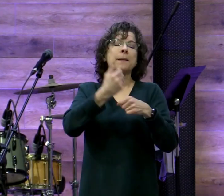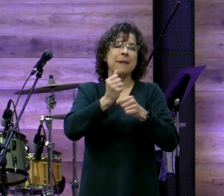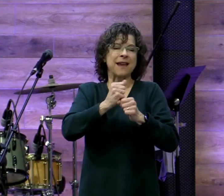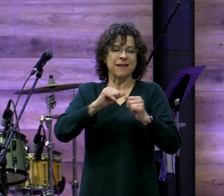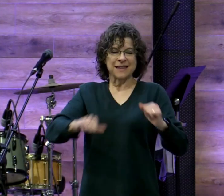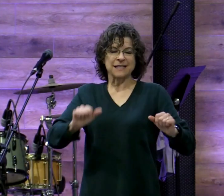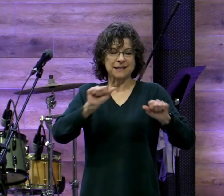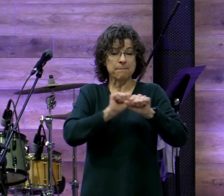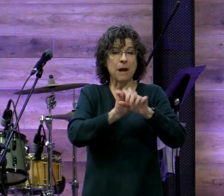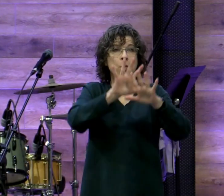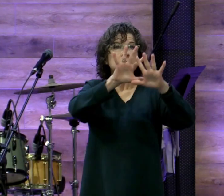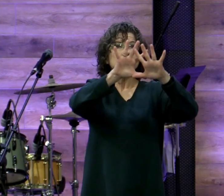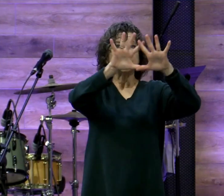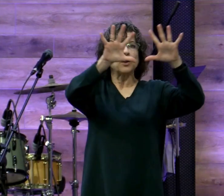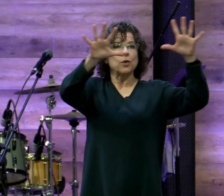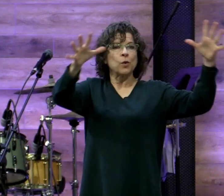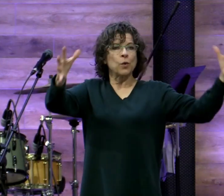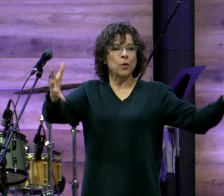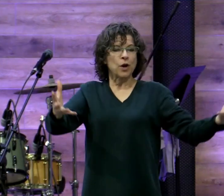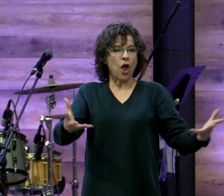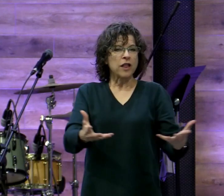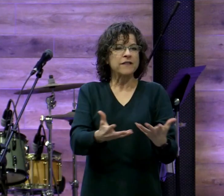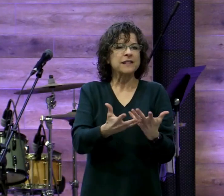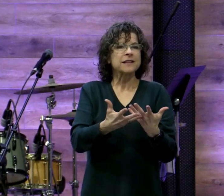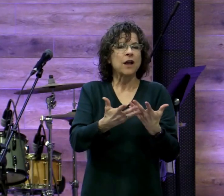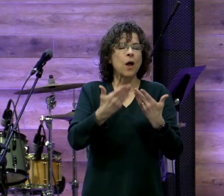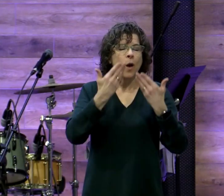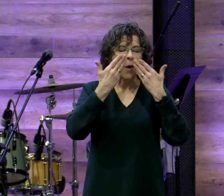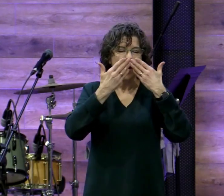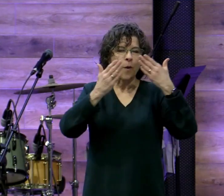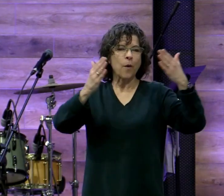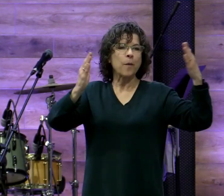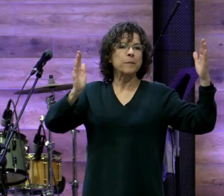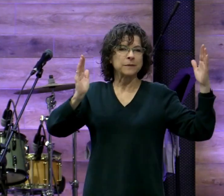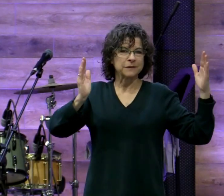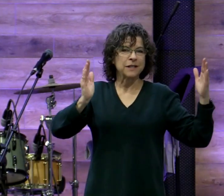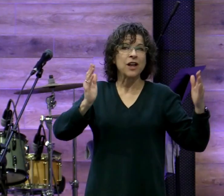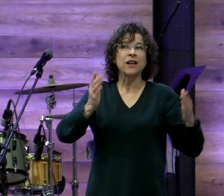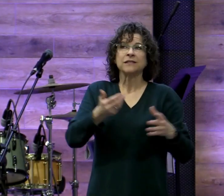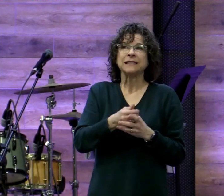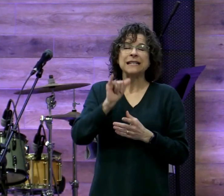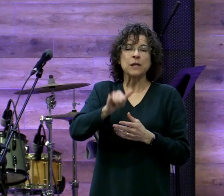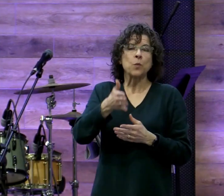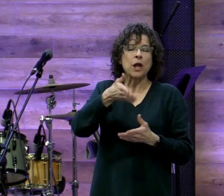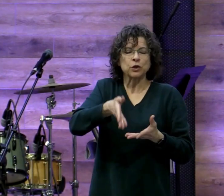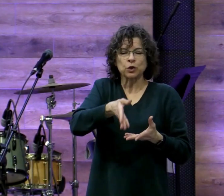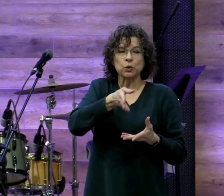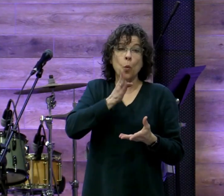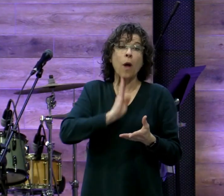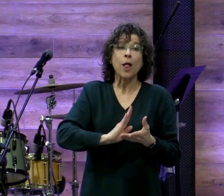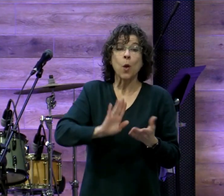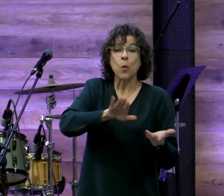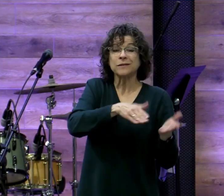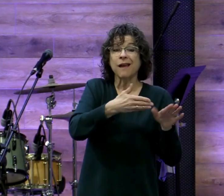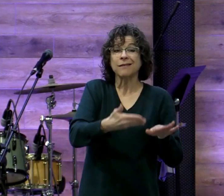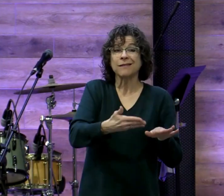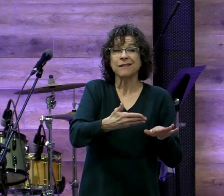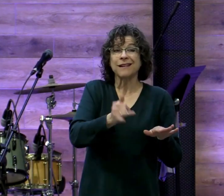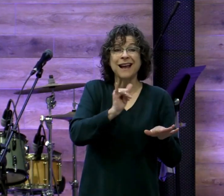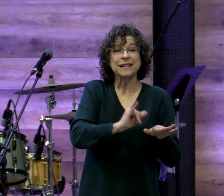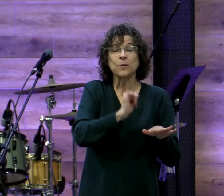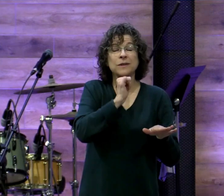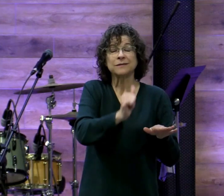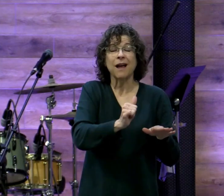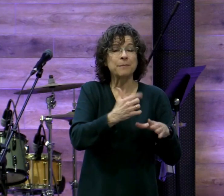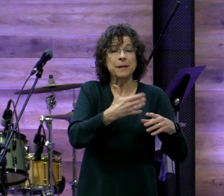all peoples, the veil that is spread over all nations. He will swallow up death forever, and the Lord will